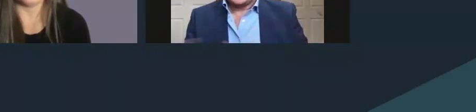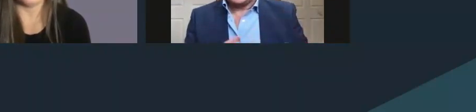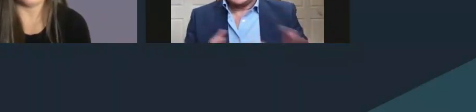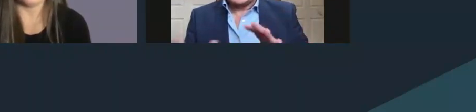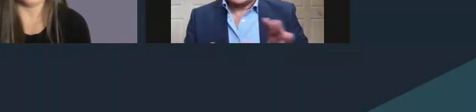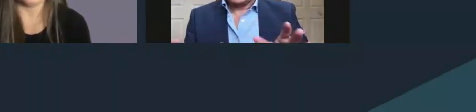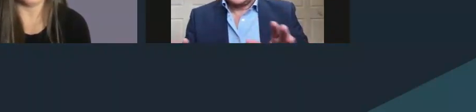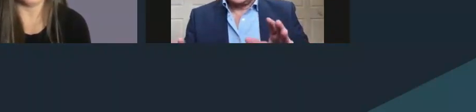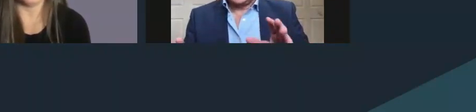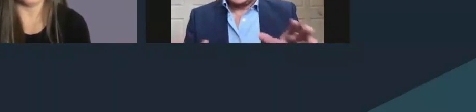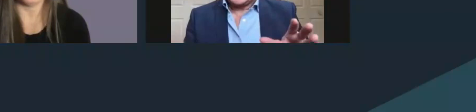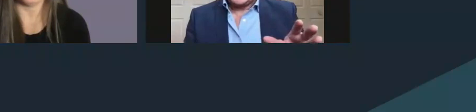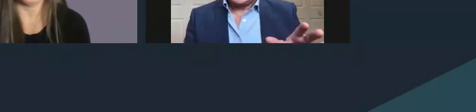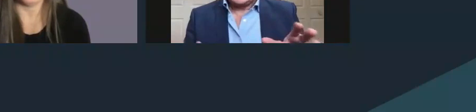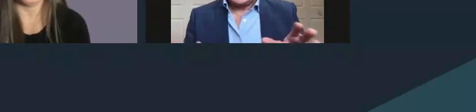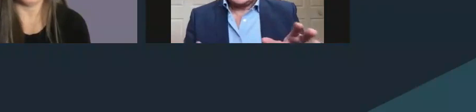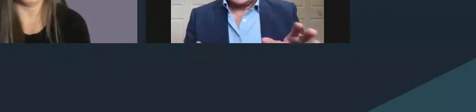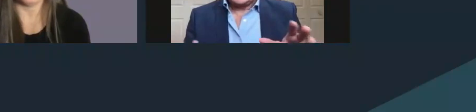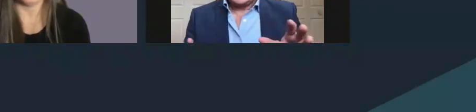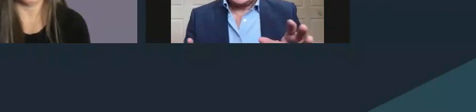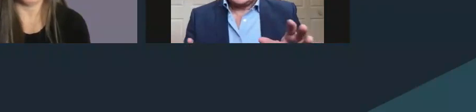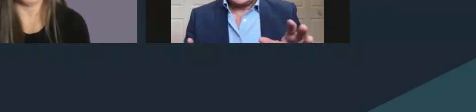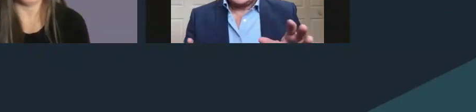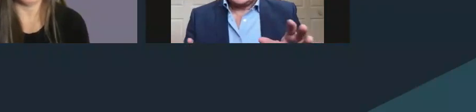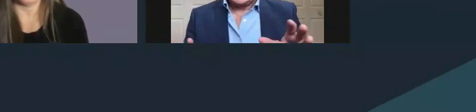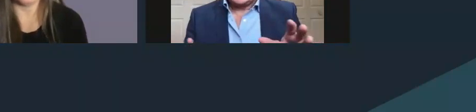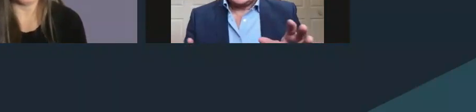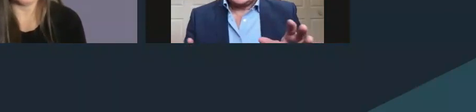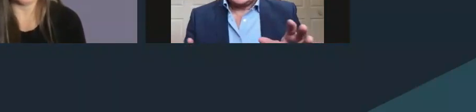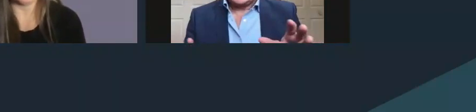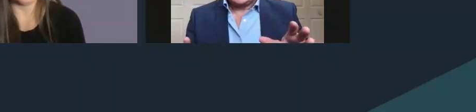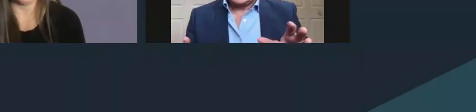the unfairness between